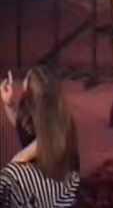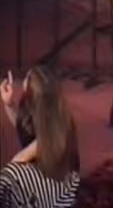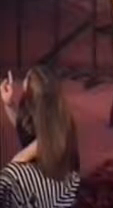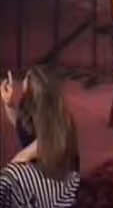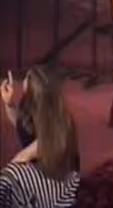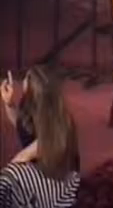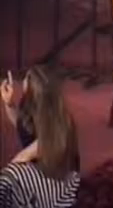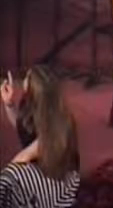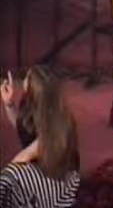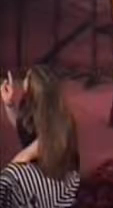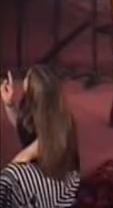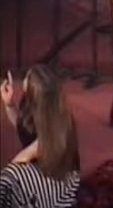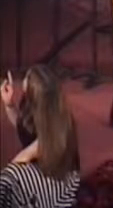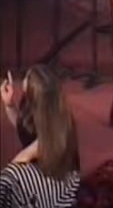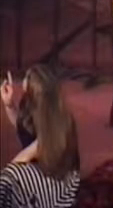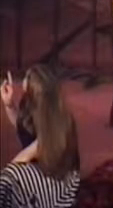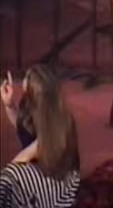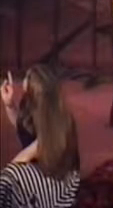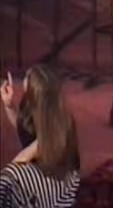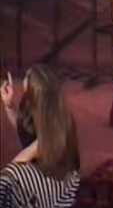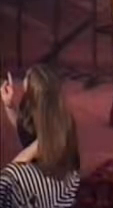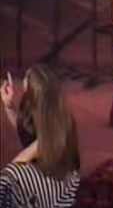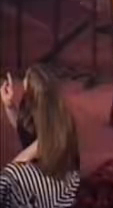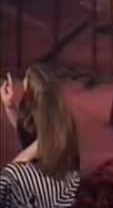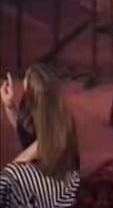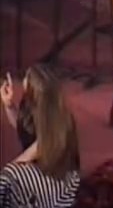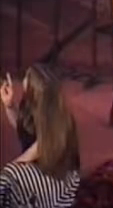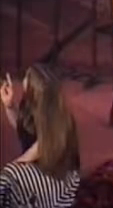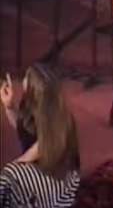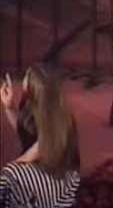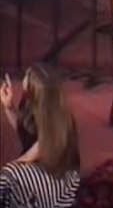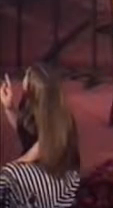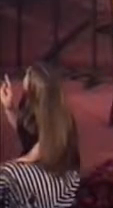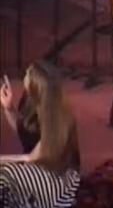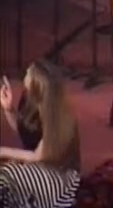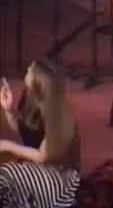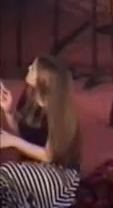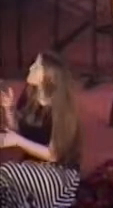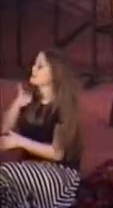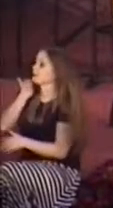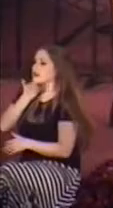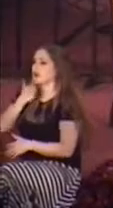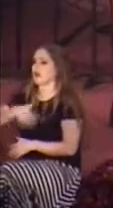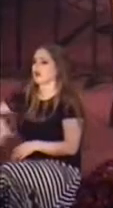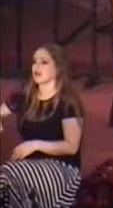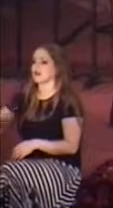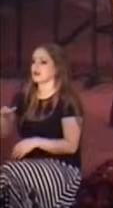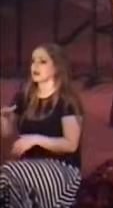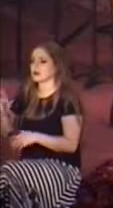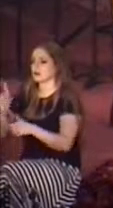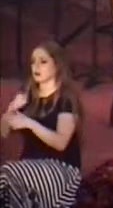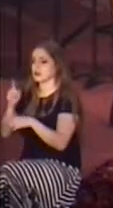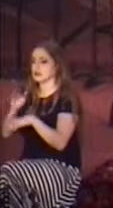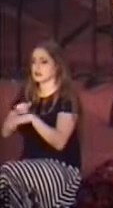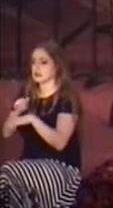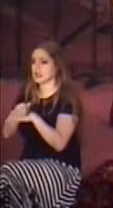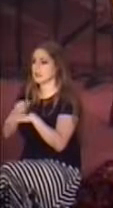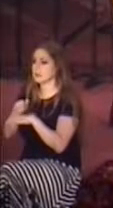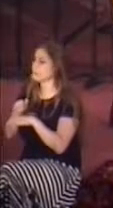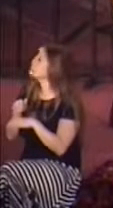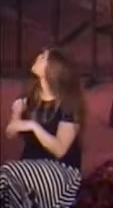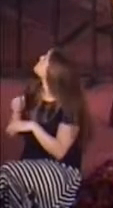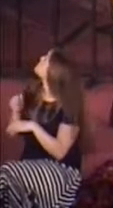born. In the field, the first night when the angels proclaimed to the shepherds, it says, for today in the city of David